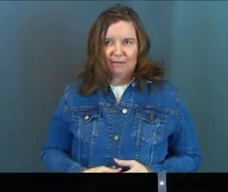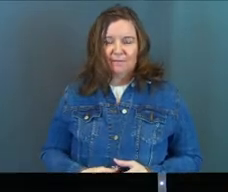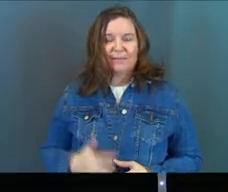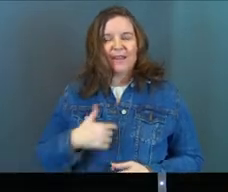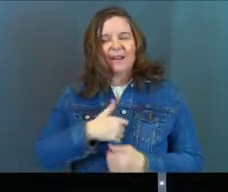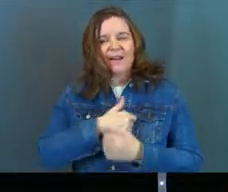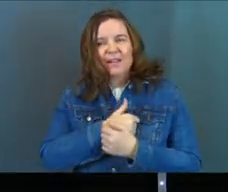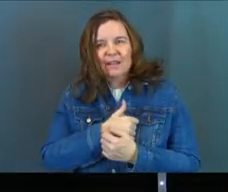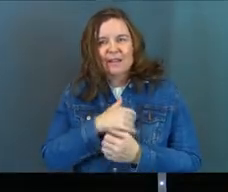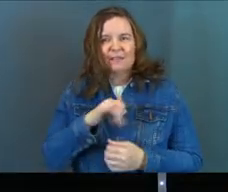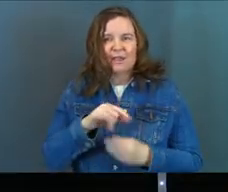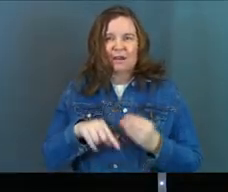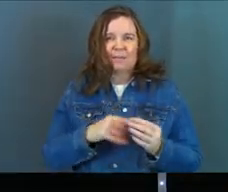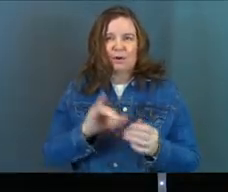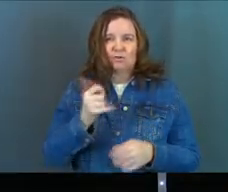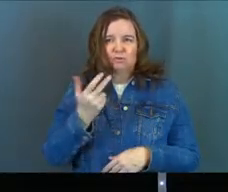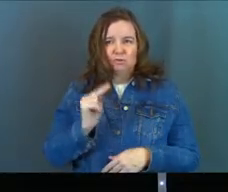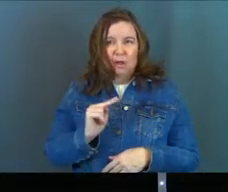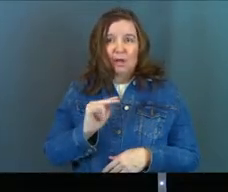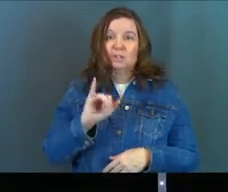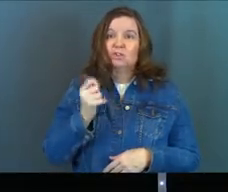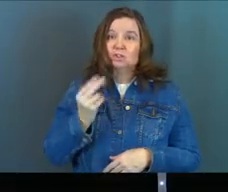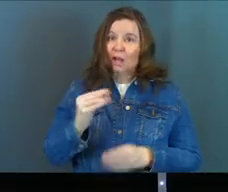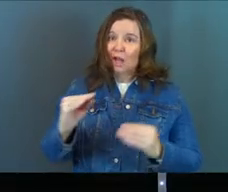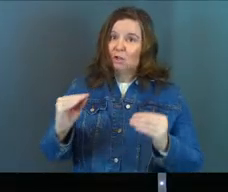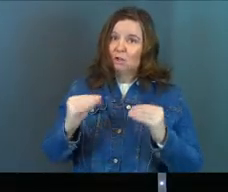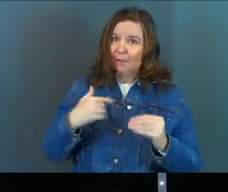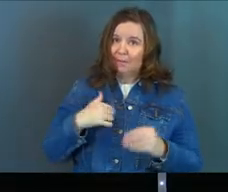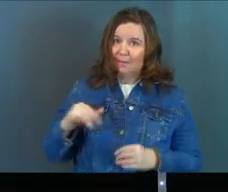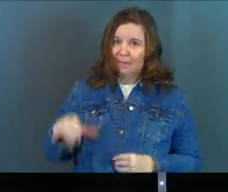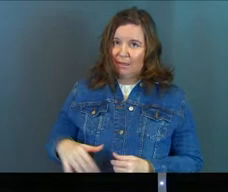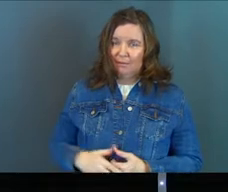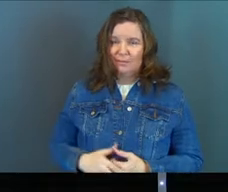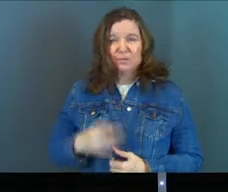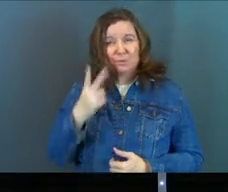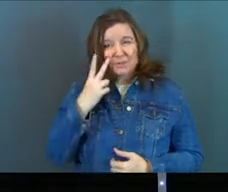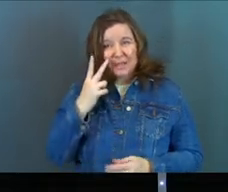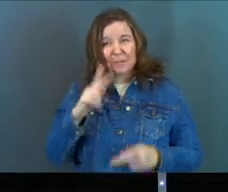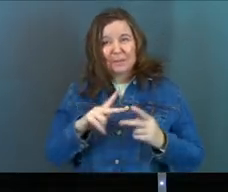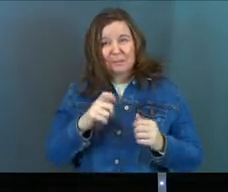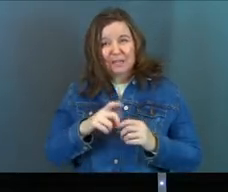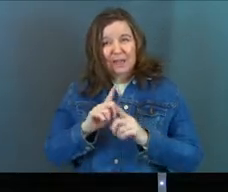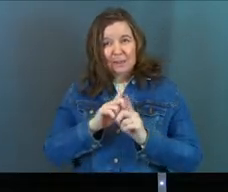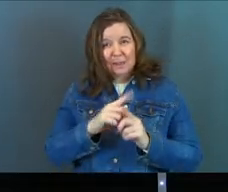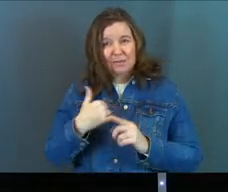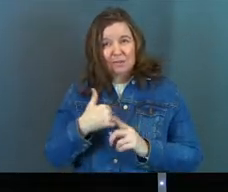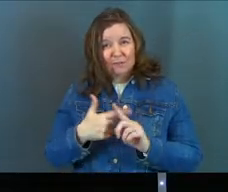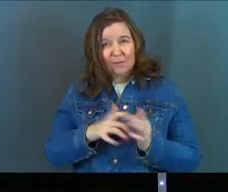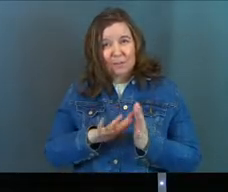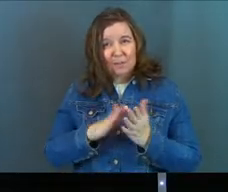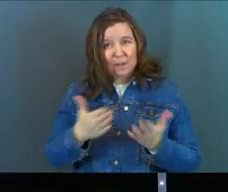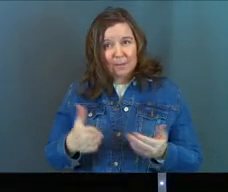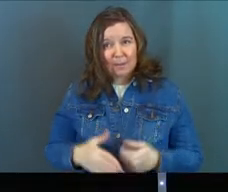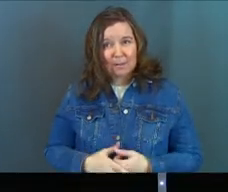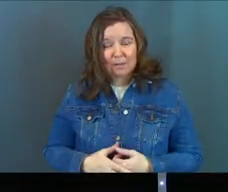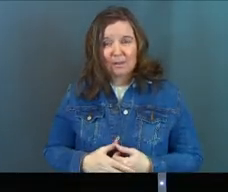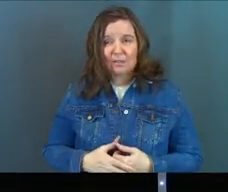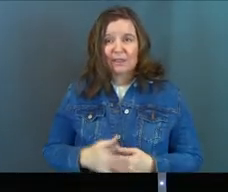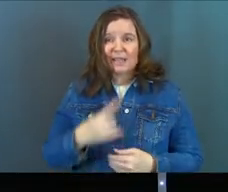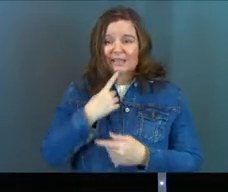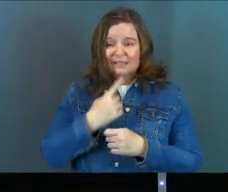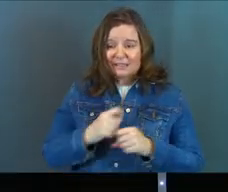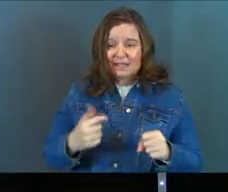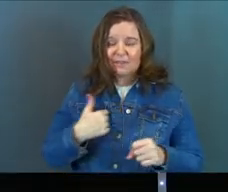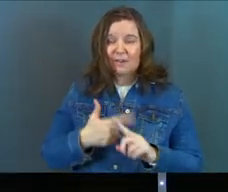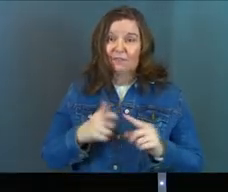I love that about John. And John taught me that. See how people can mentor us from the Bible? They can